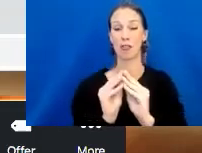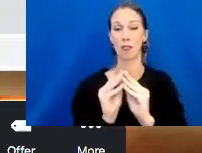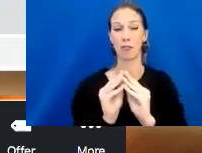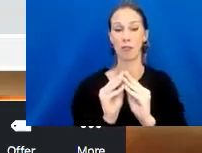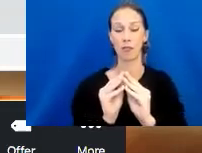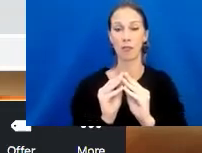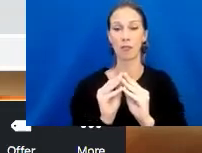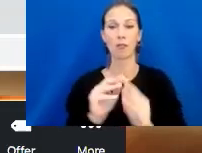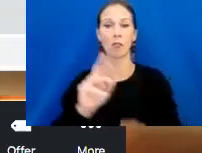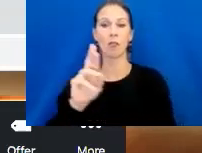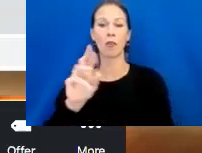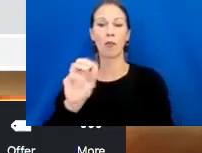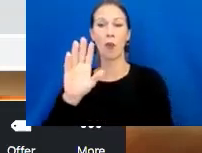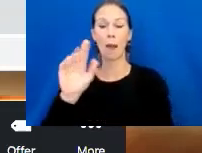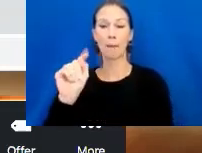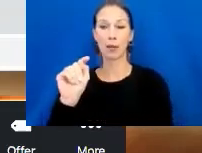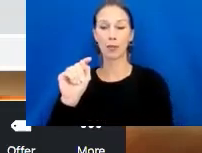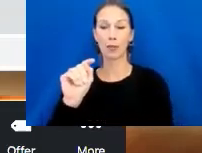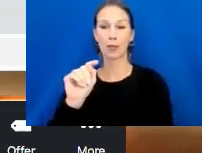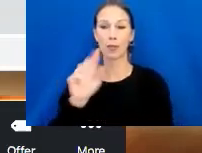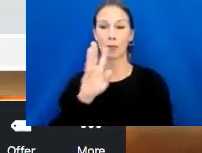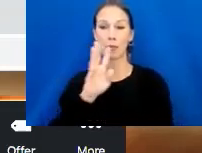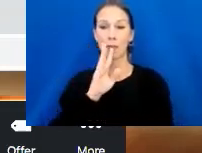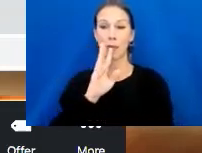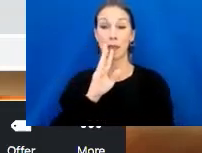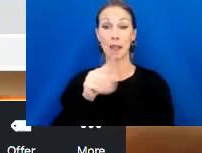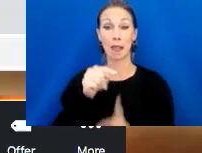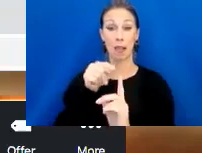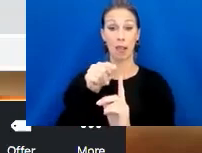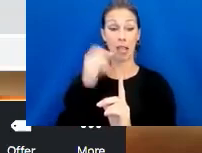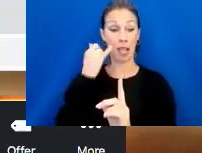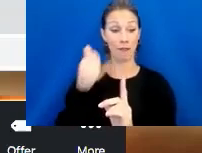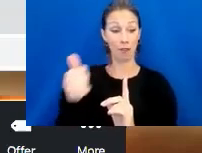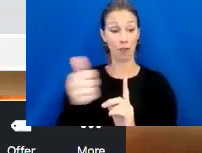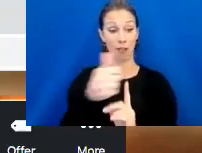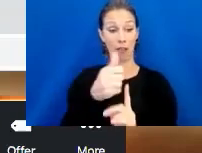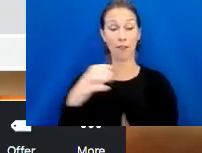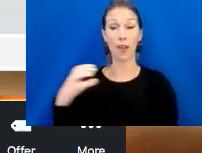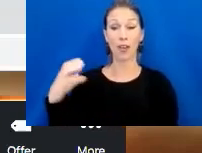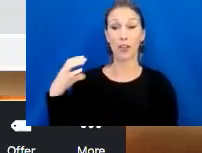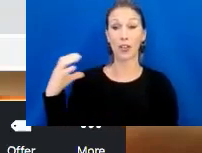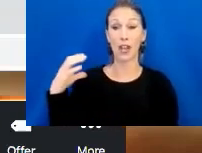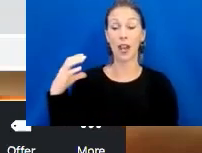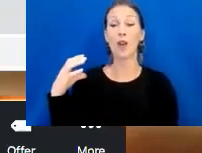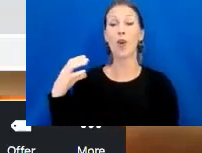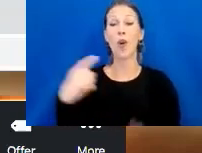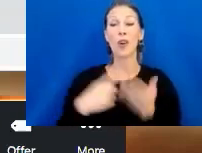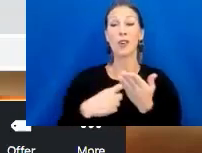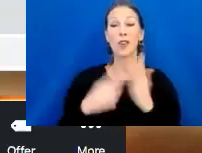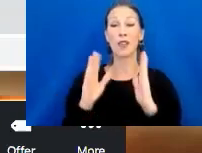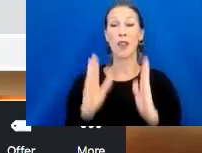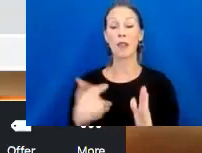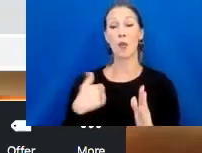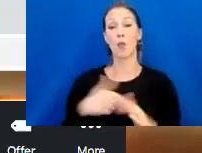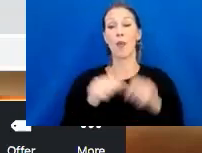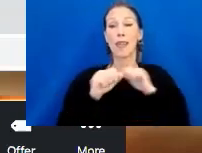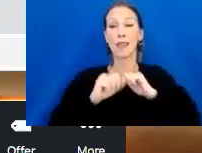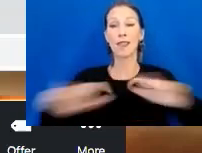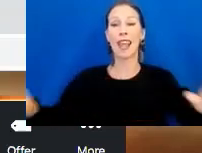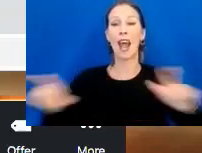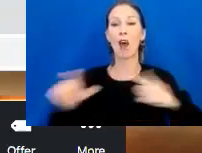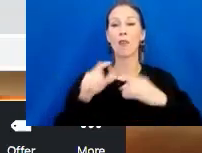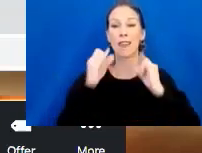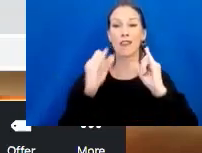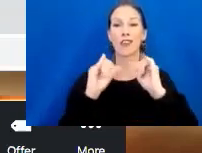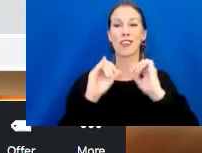So if you are the chair or discussant, we sent out instructions last week about how to reach out to them. They can go